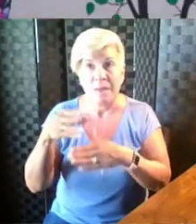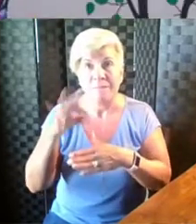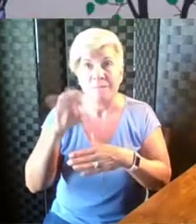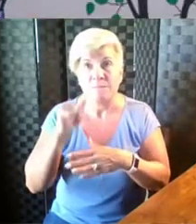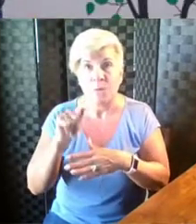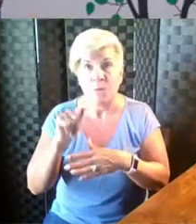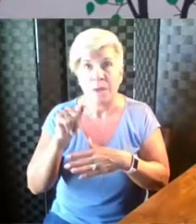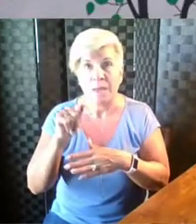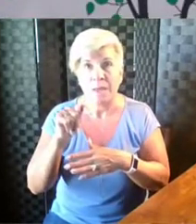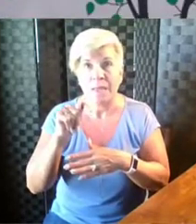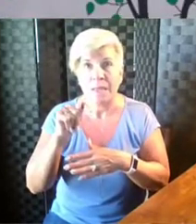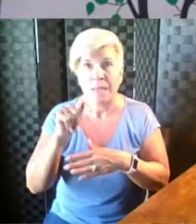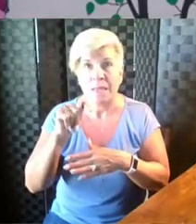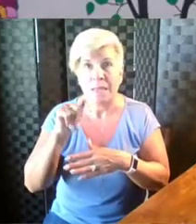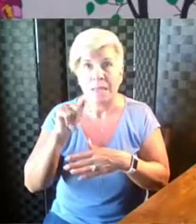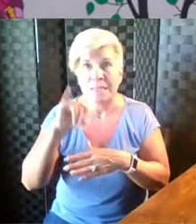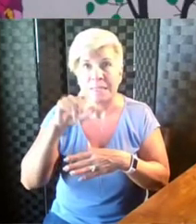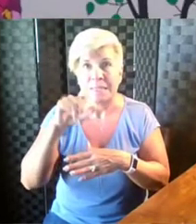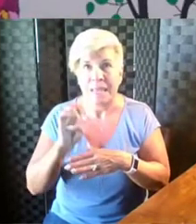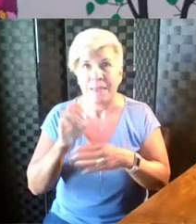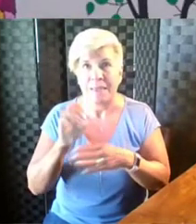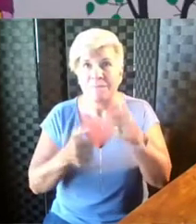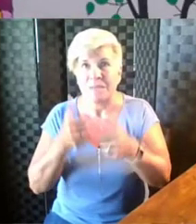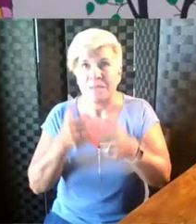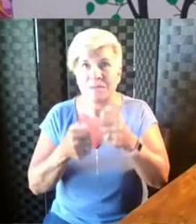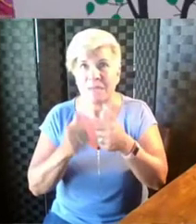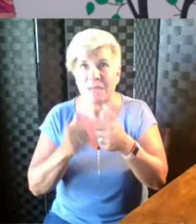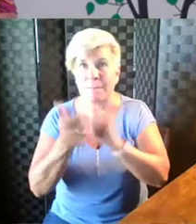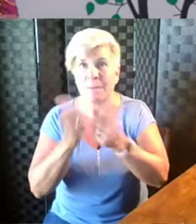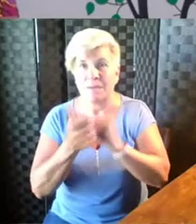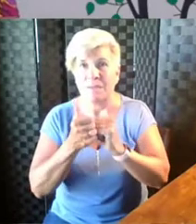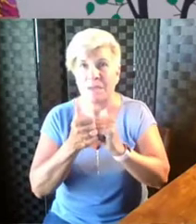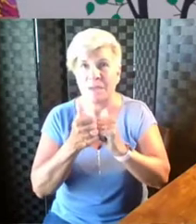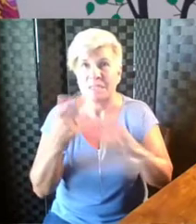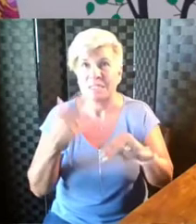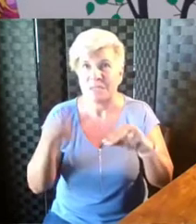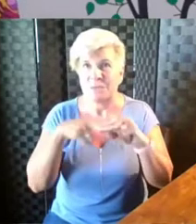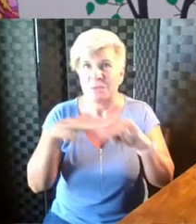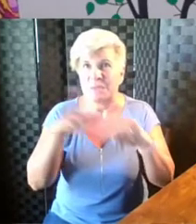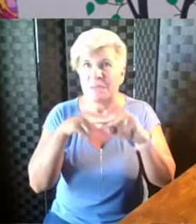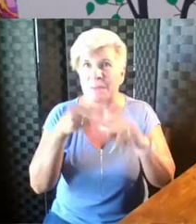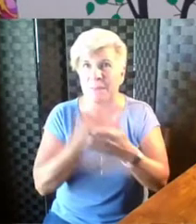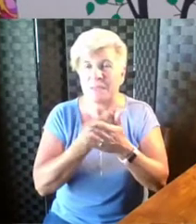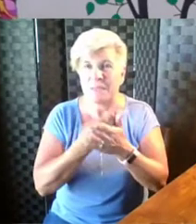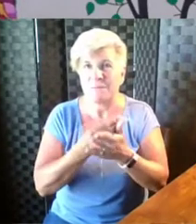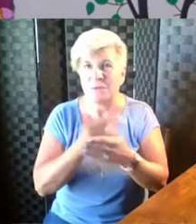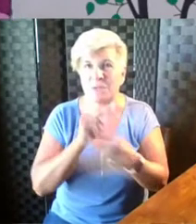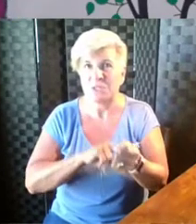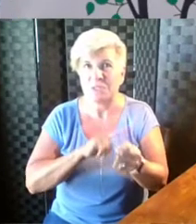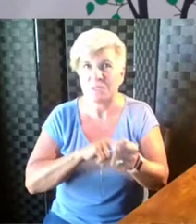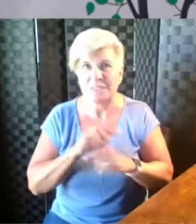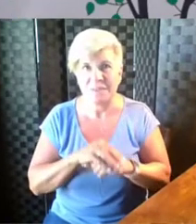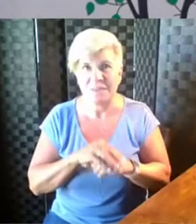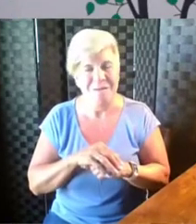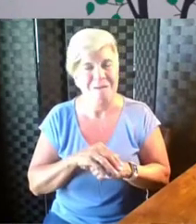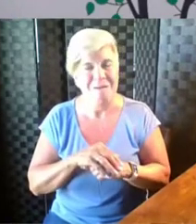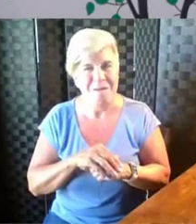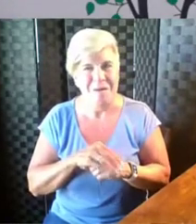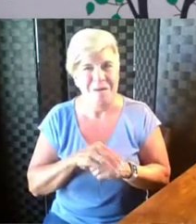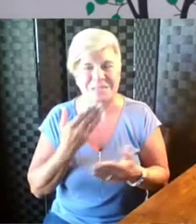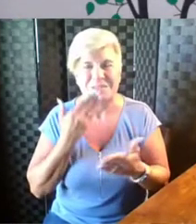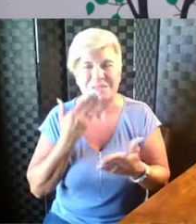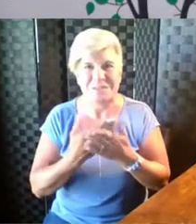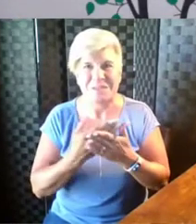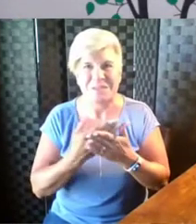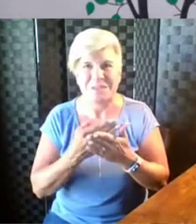Game Marathon to Raise Money for Nurses. Are you intrigued? It's a pretty good article. I think you're going to like it.